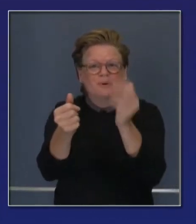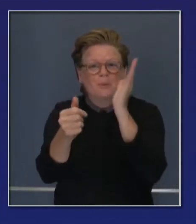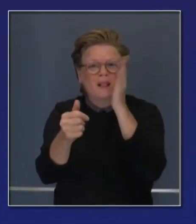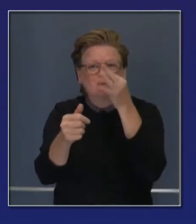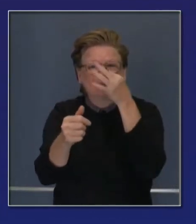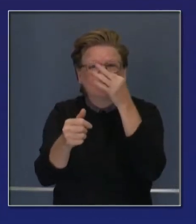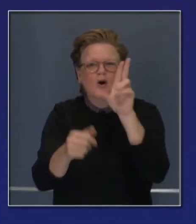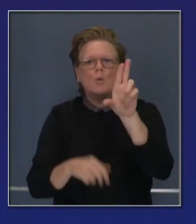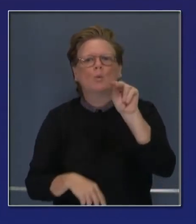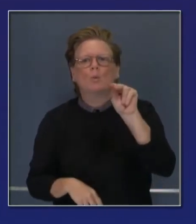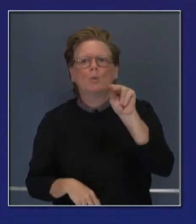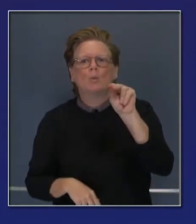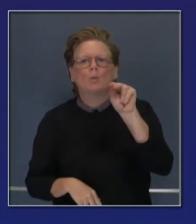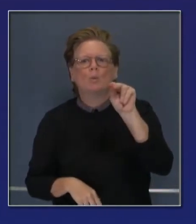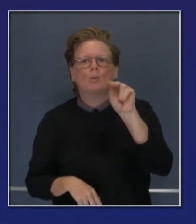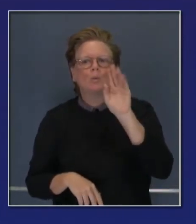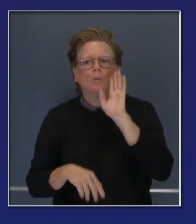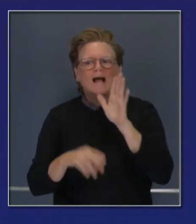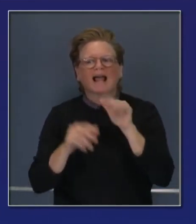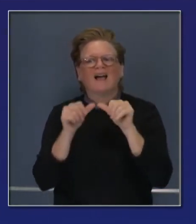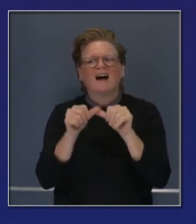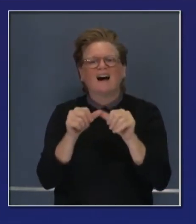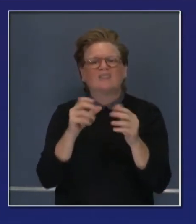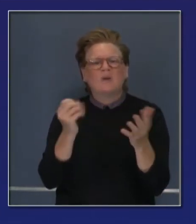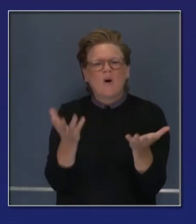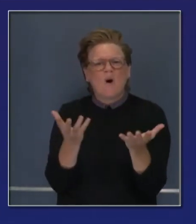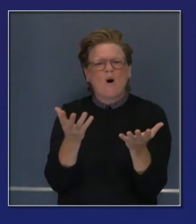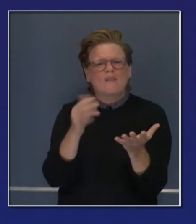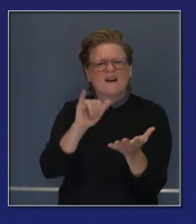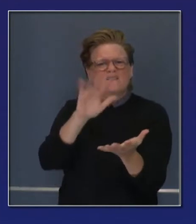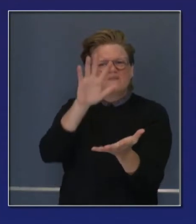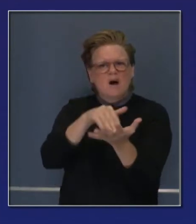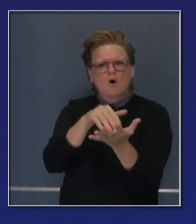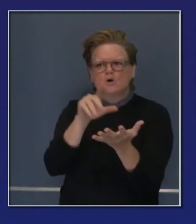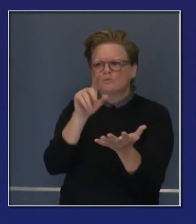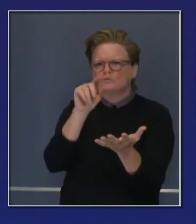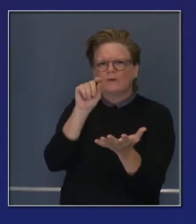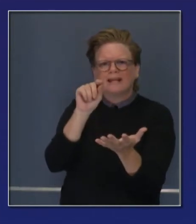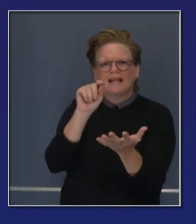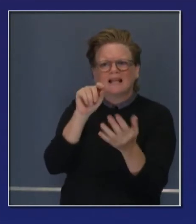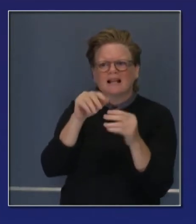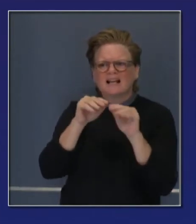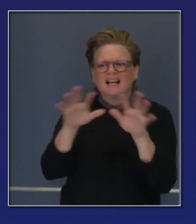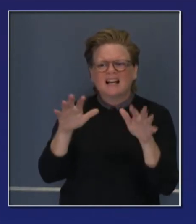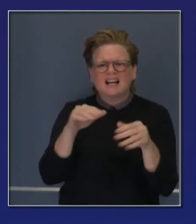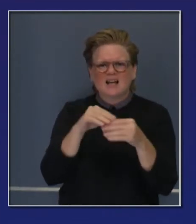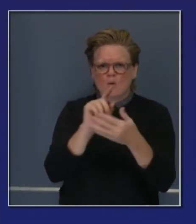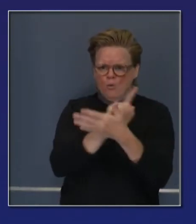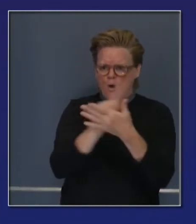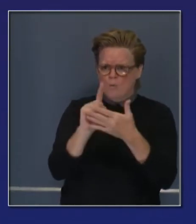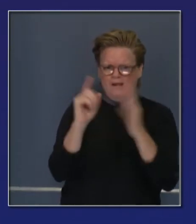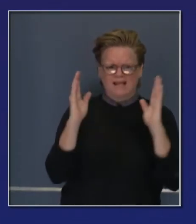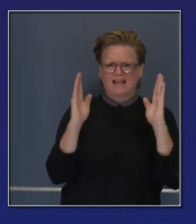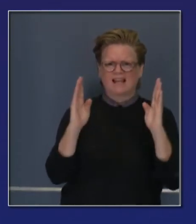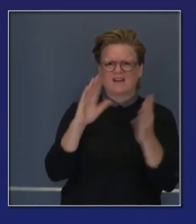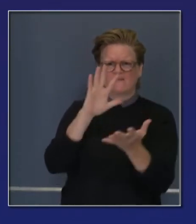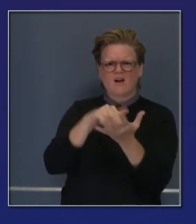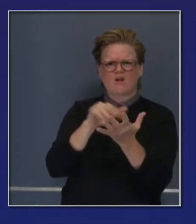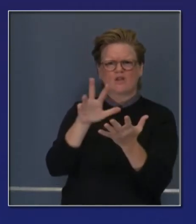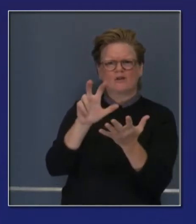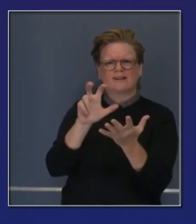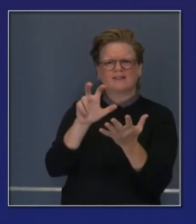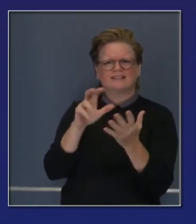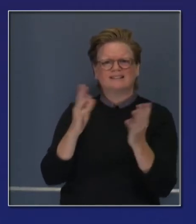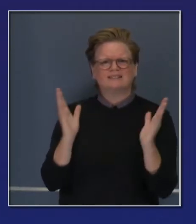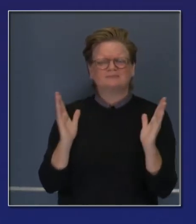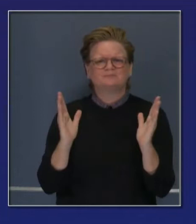So 5,320, roughly in that range of the 7-day average that we've experienced here in the state.